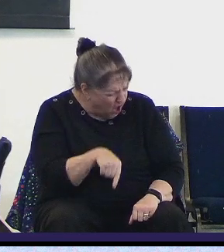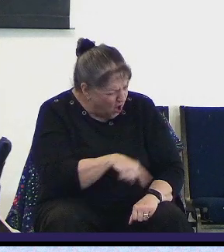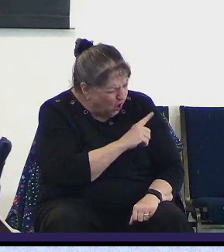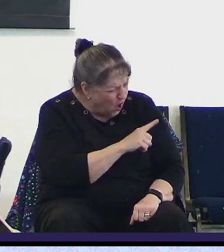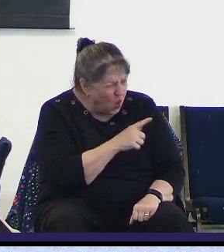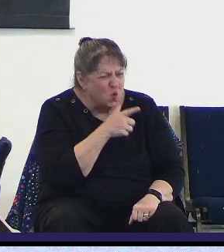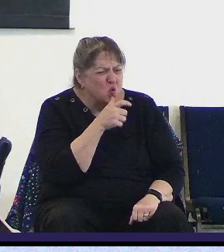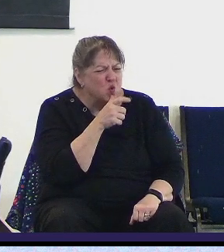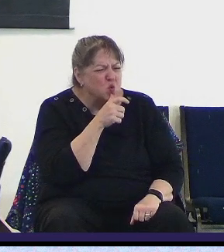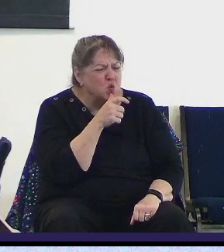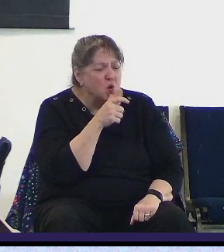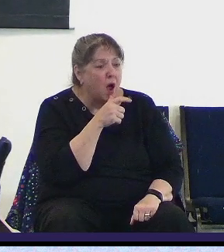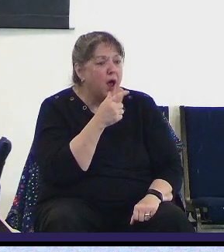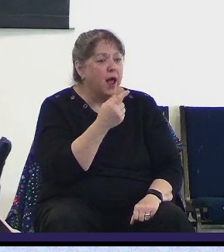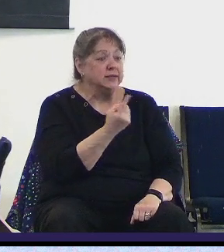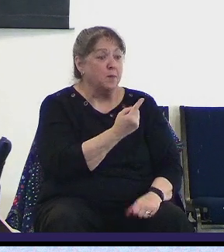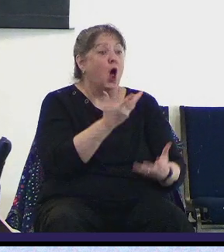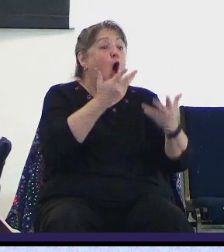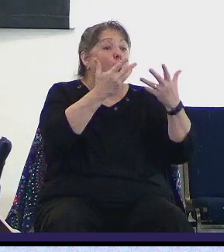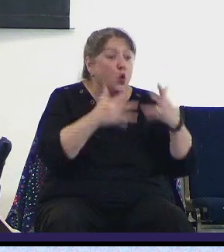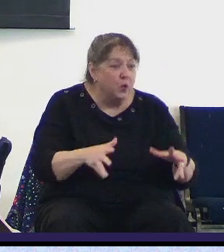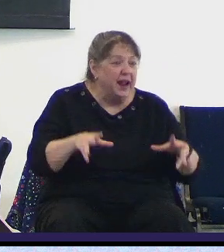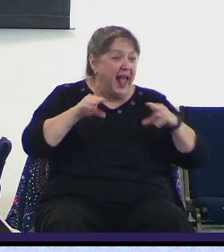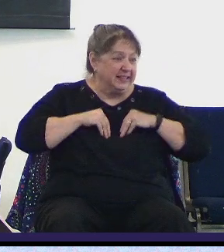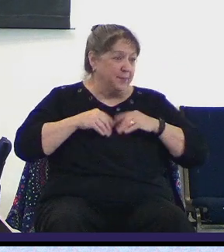spiritual conversion experience.